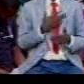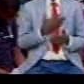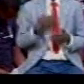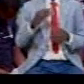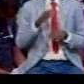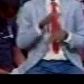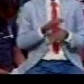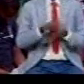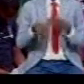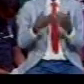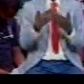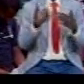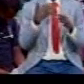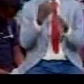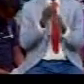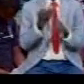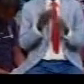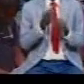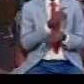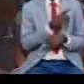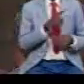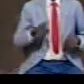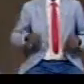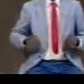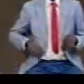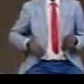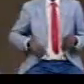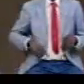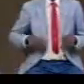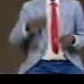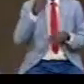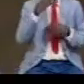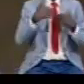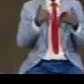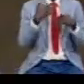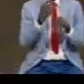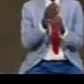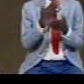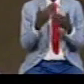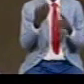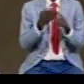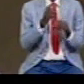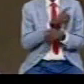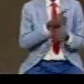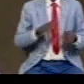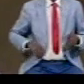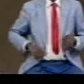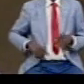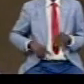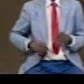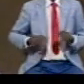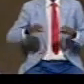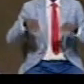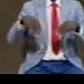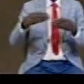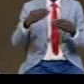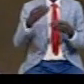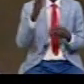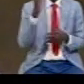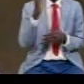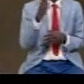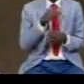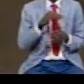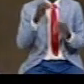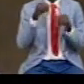received from the Lord, give testimonies so that the Lord will be glorified and your testimonies will remain with you in